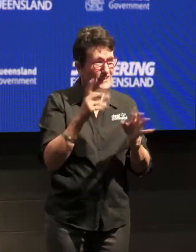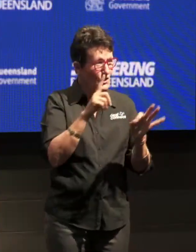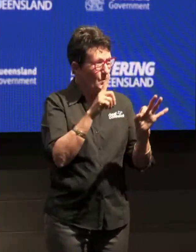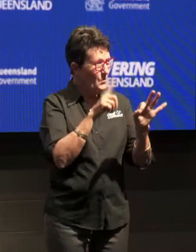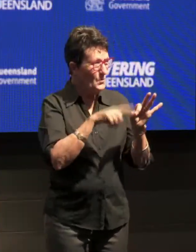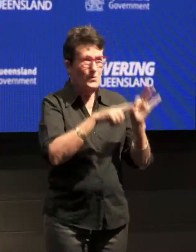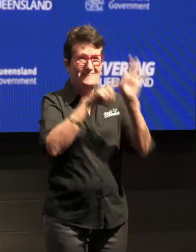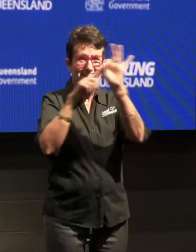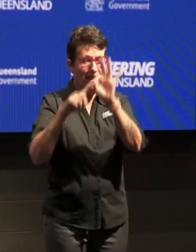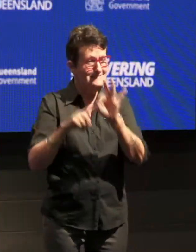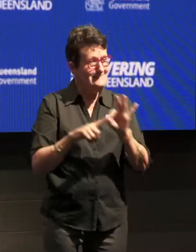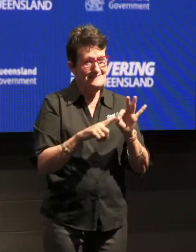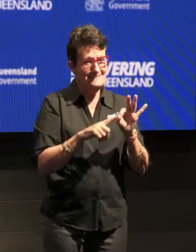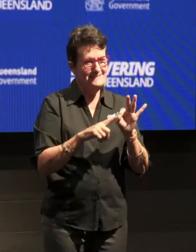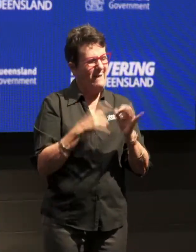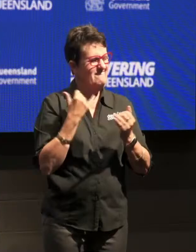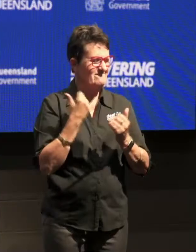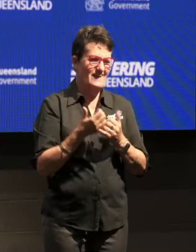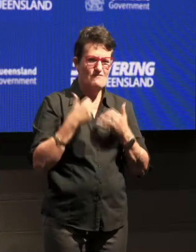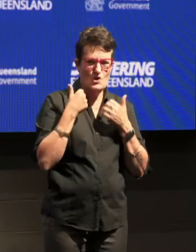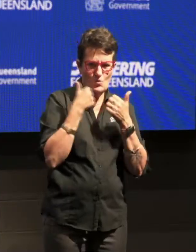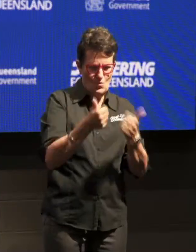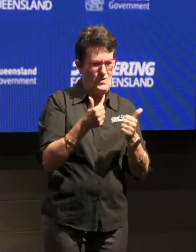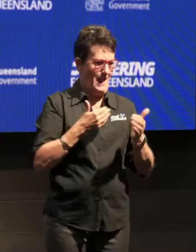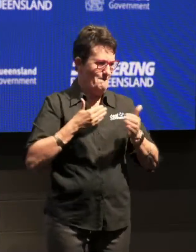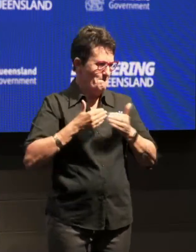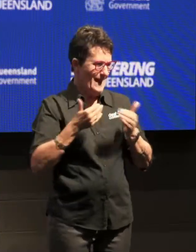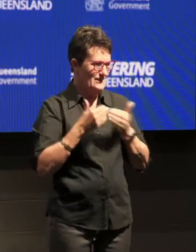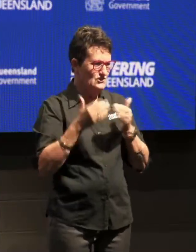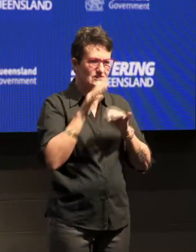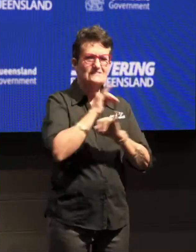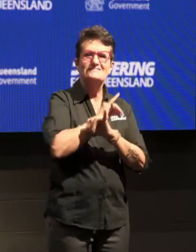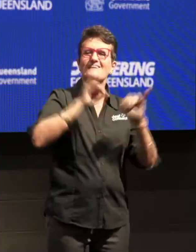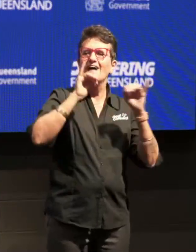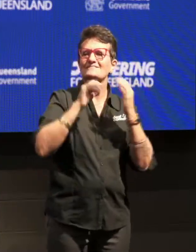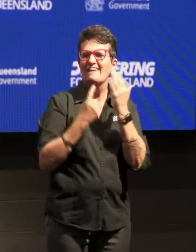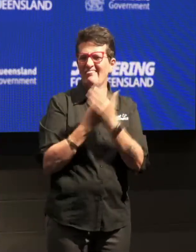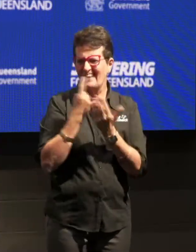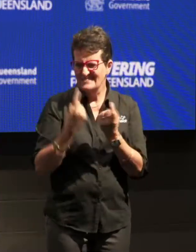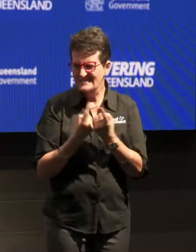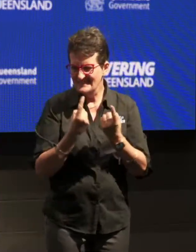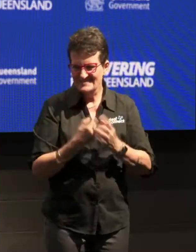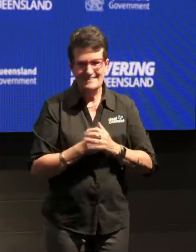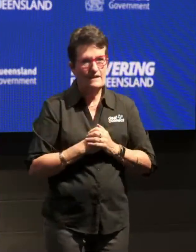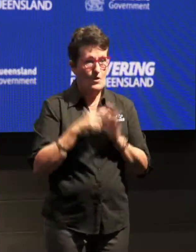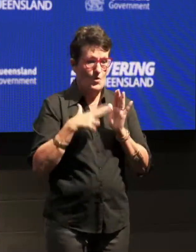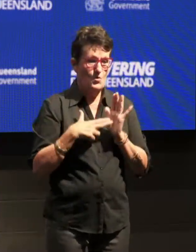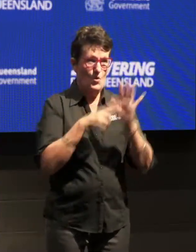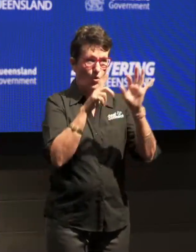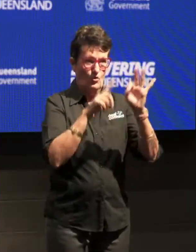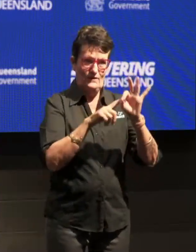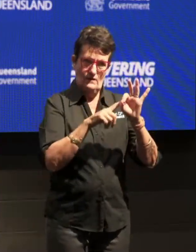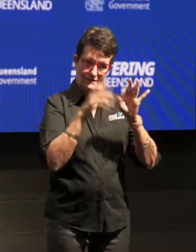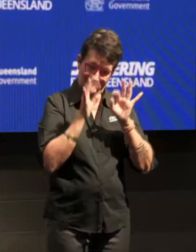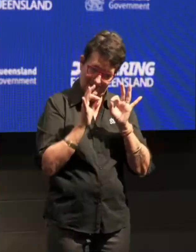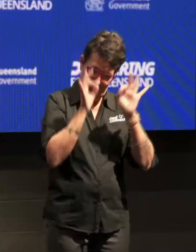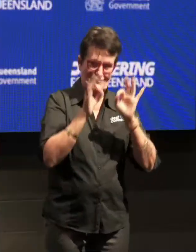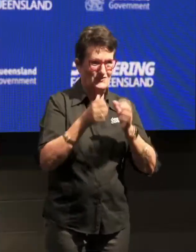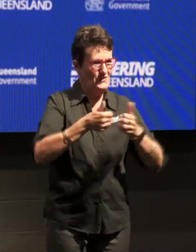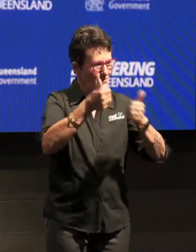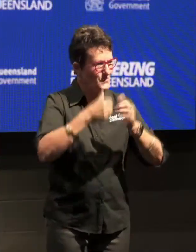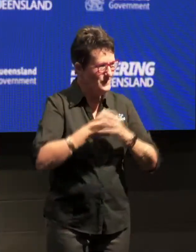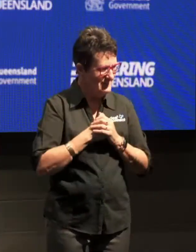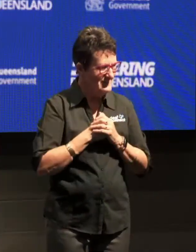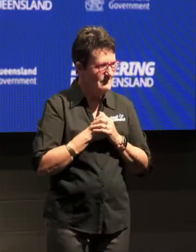Queenslanders across the board are very good at dealing with disaster situations, and North Queenslanders are particularly good at it